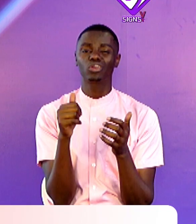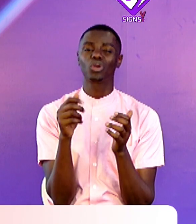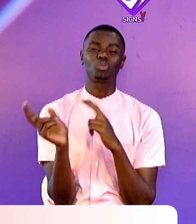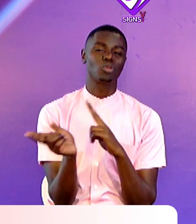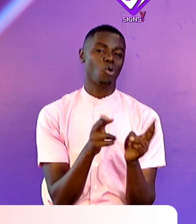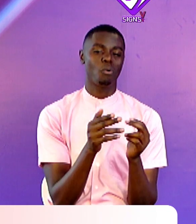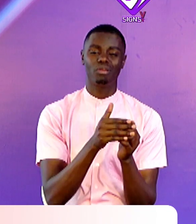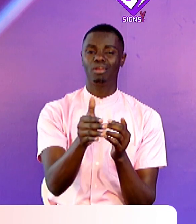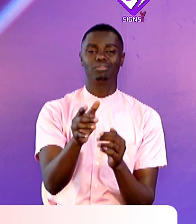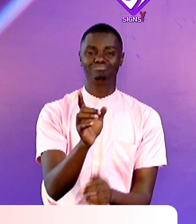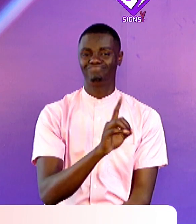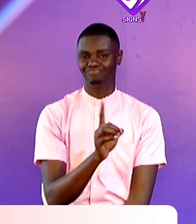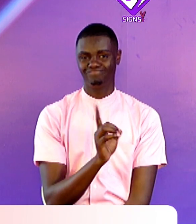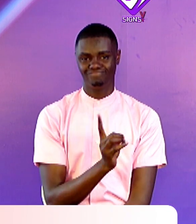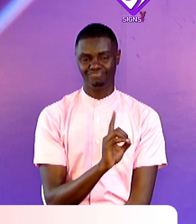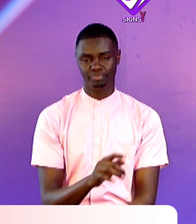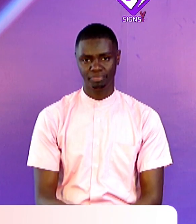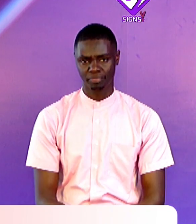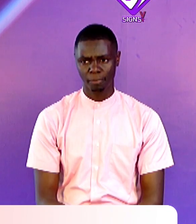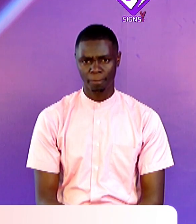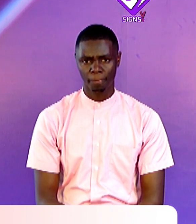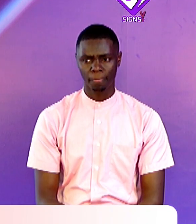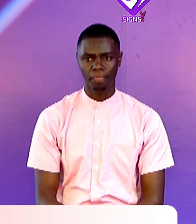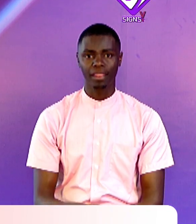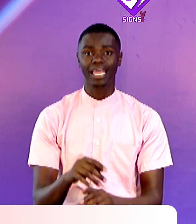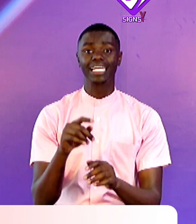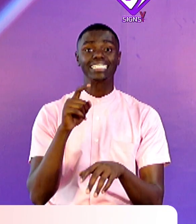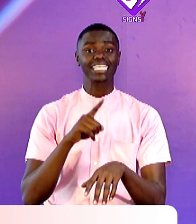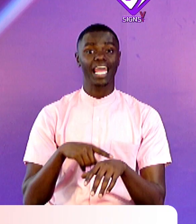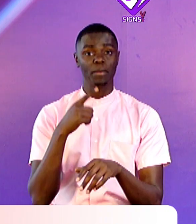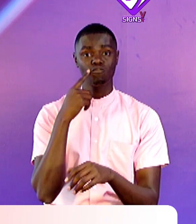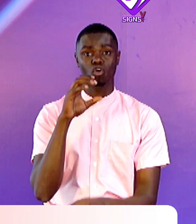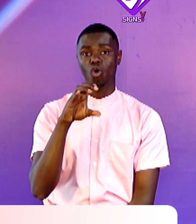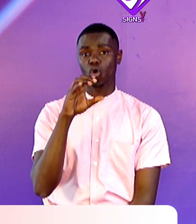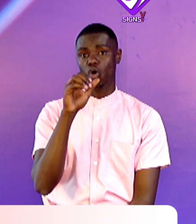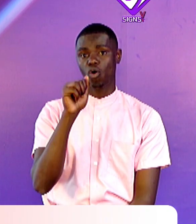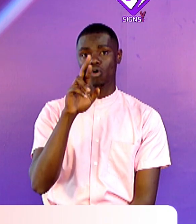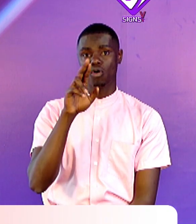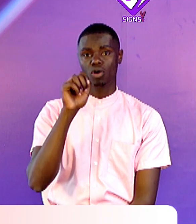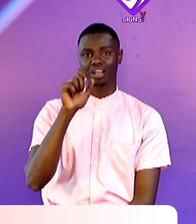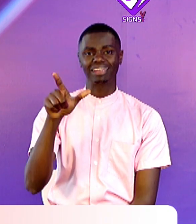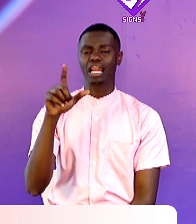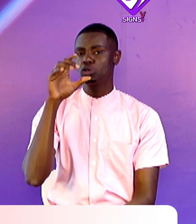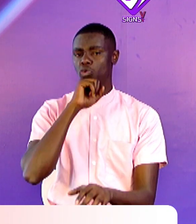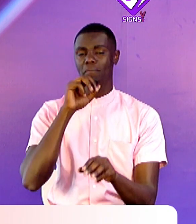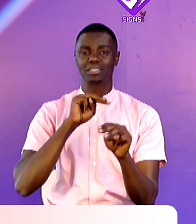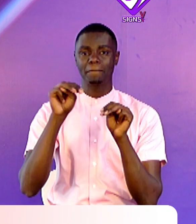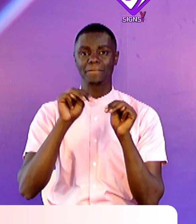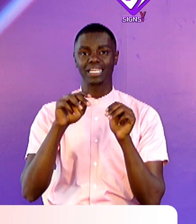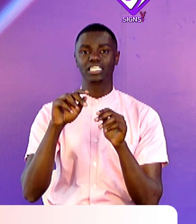usual. And the time for cartels to just mismanage talents in